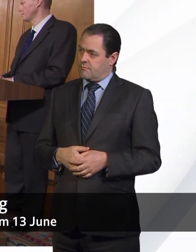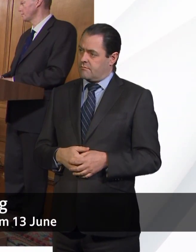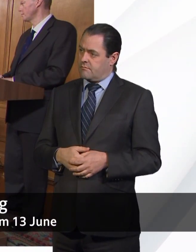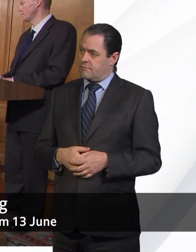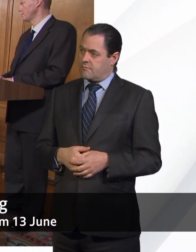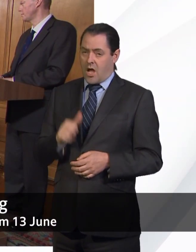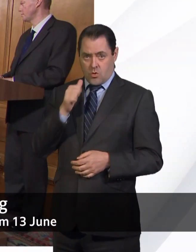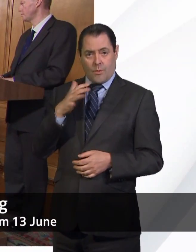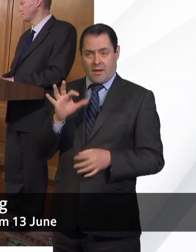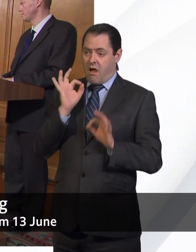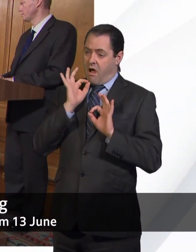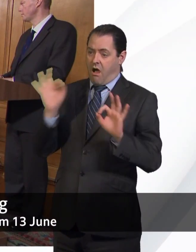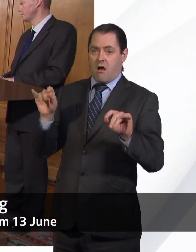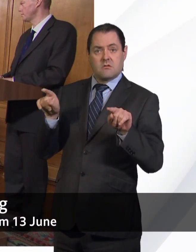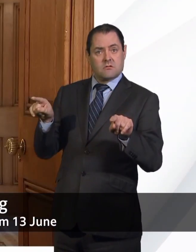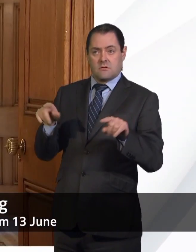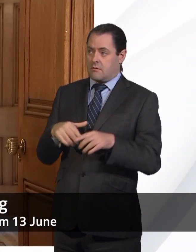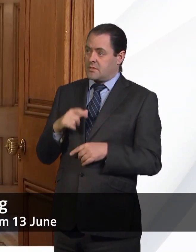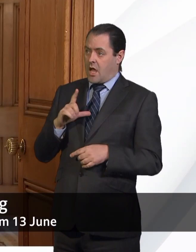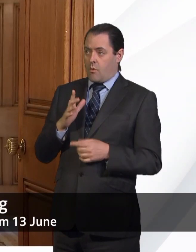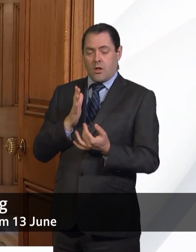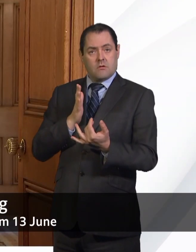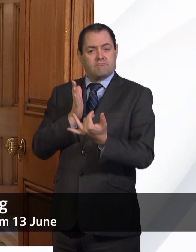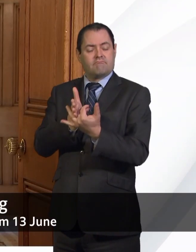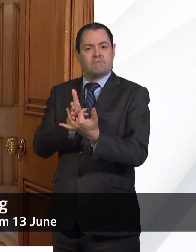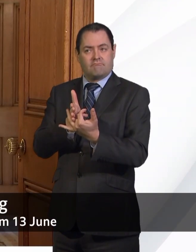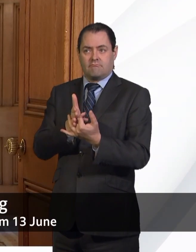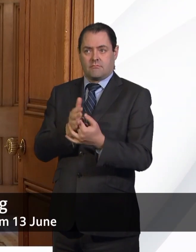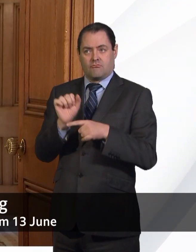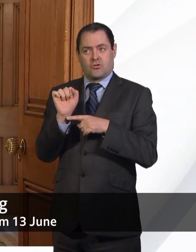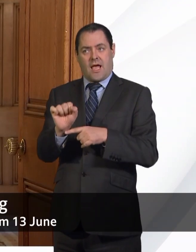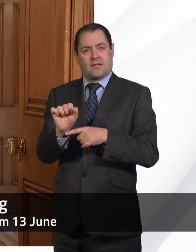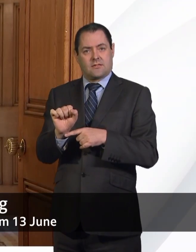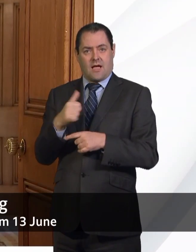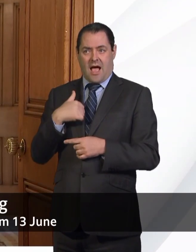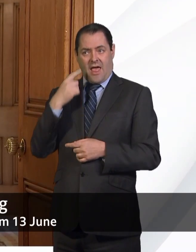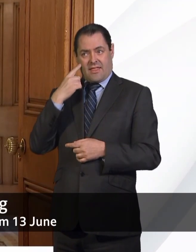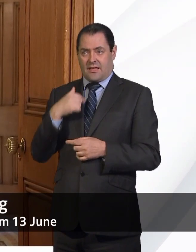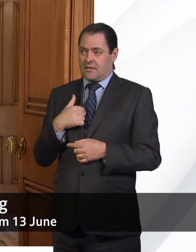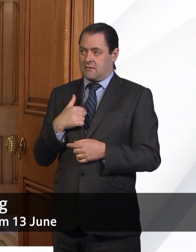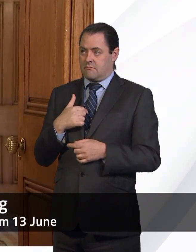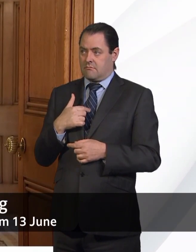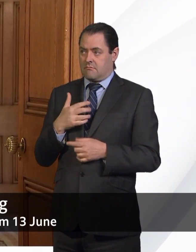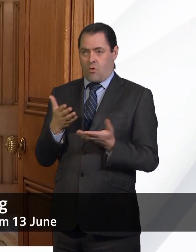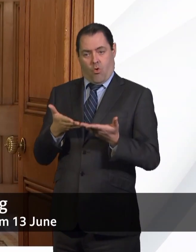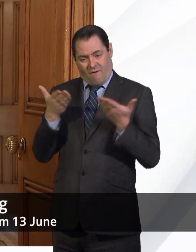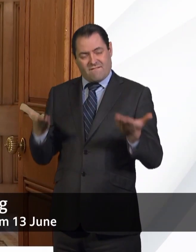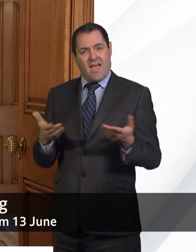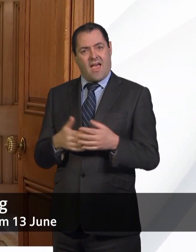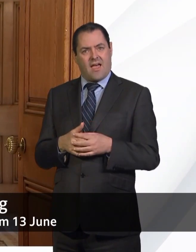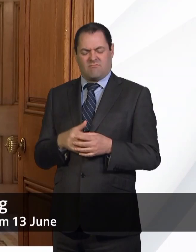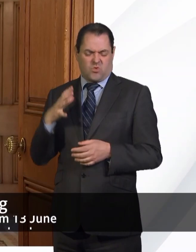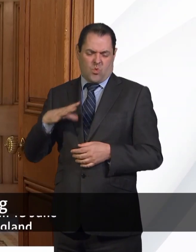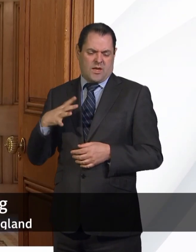you've asked Chris and Patrick, but I'm going to interpose myself, if I may, and protect them from what I think would be an unfair and